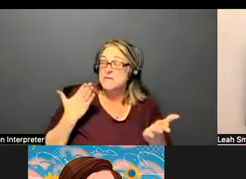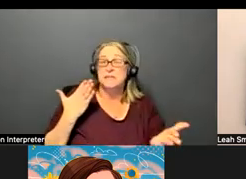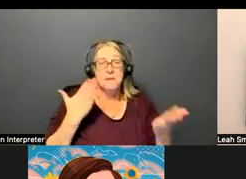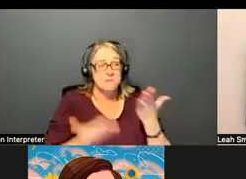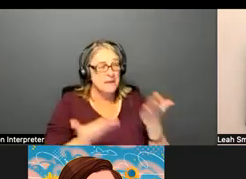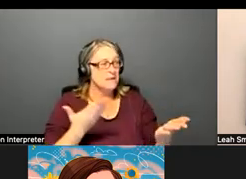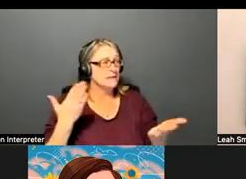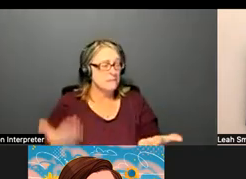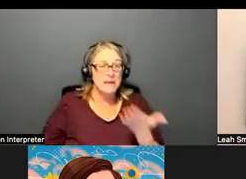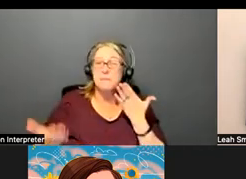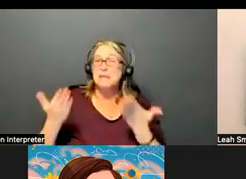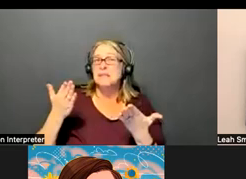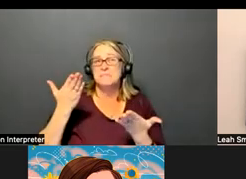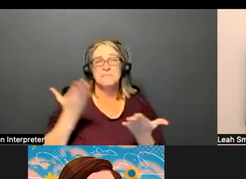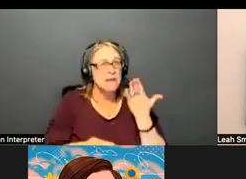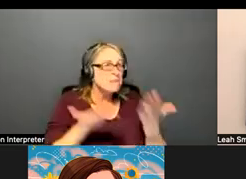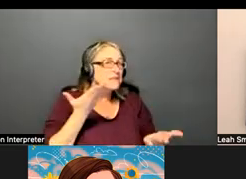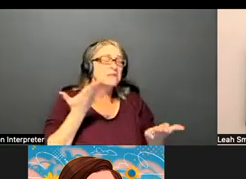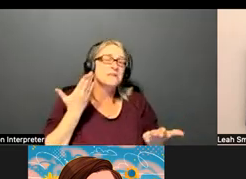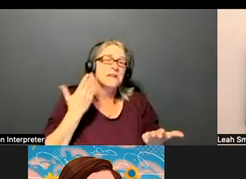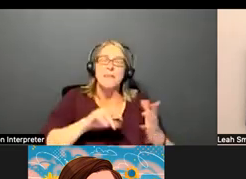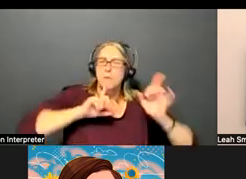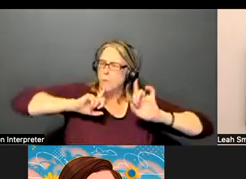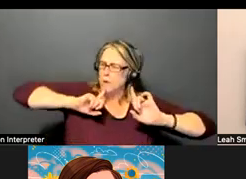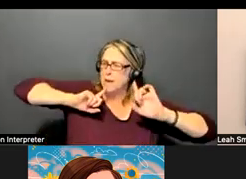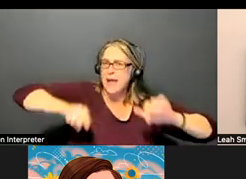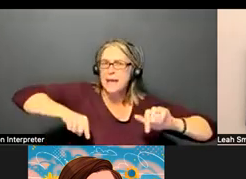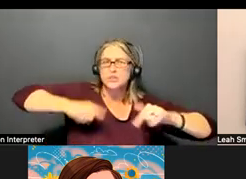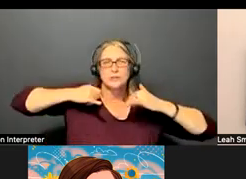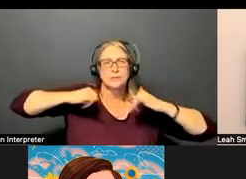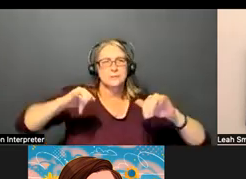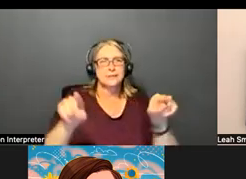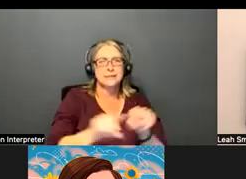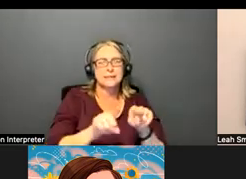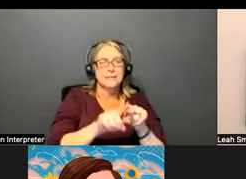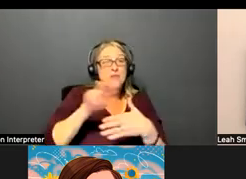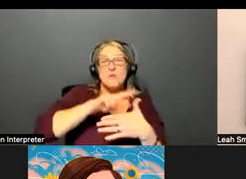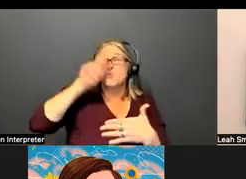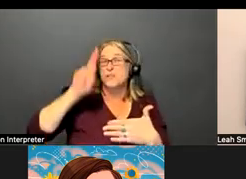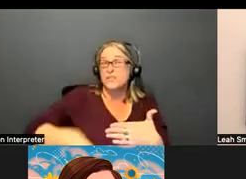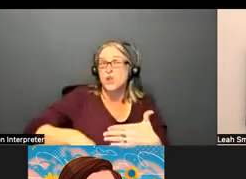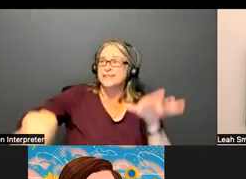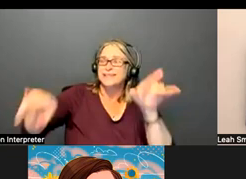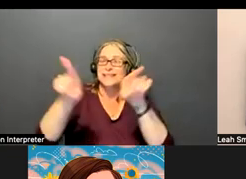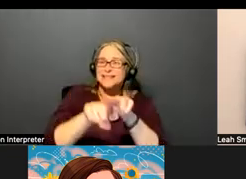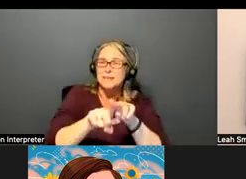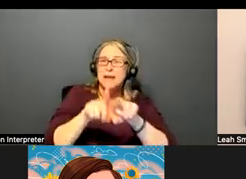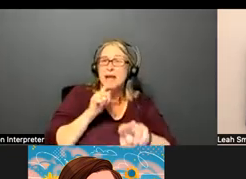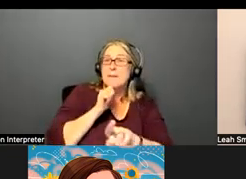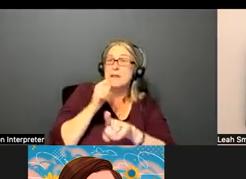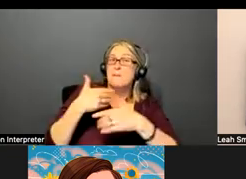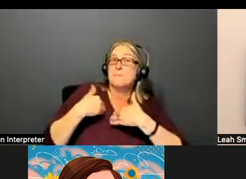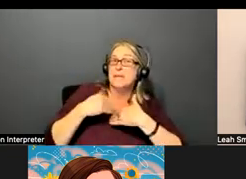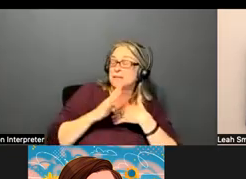above, you know, and the reaction is still the same. The outcome is still the same of I'm not being spoken